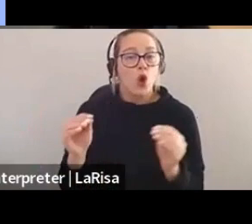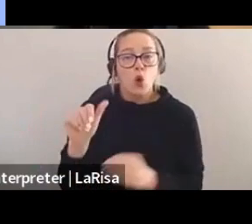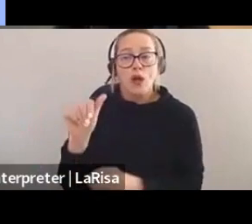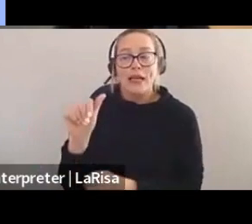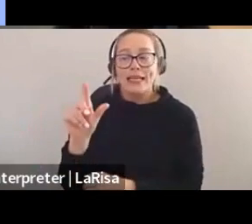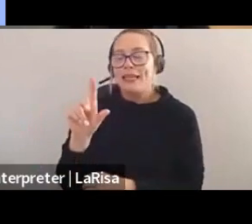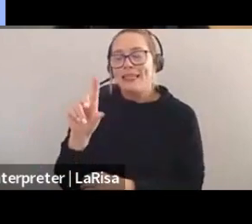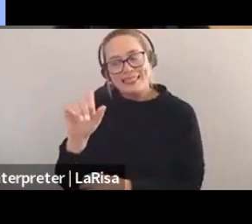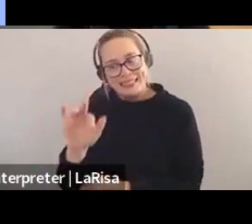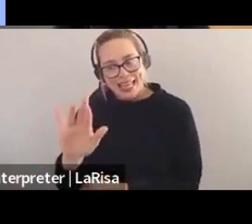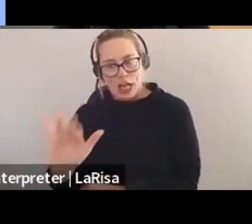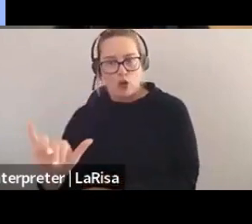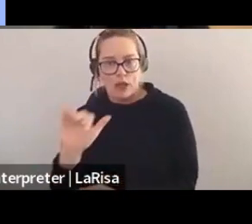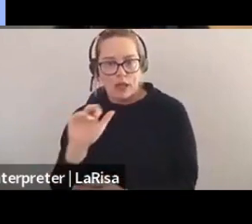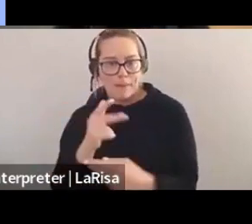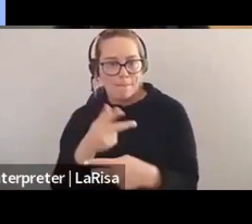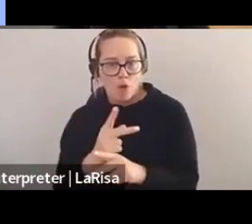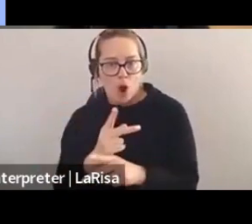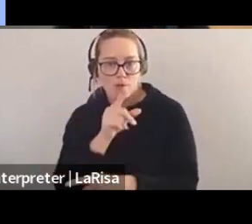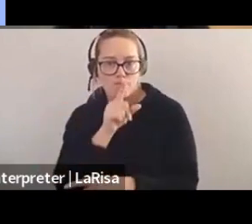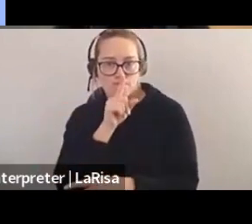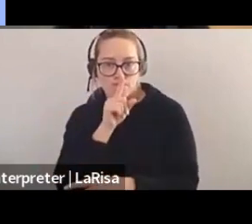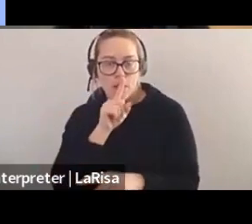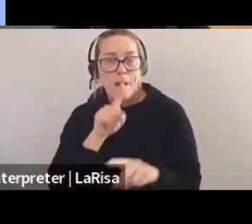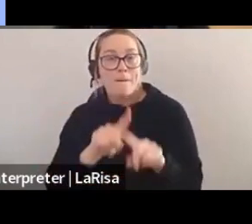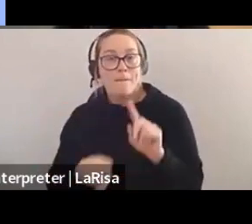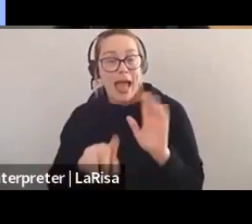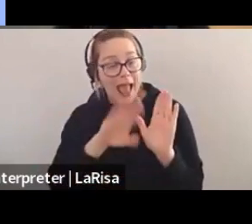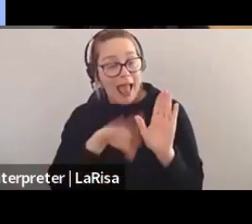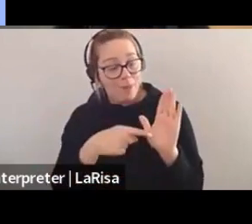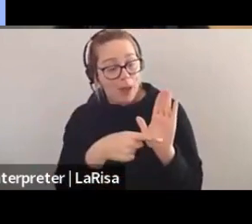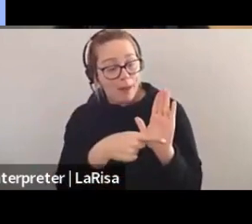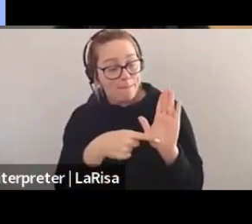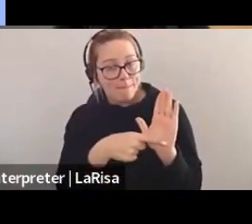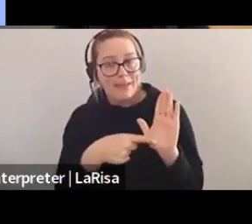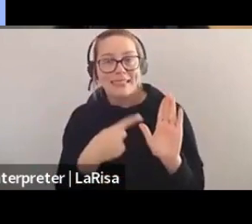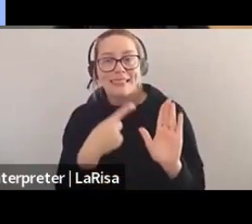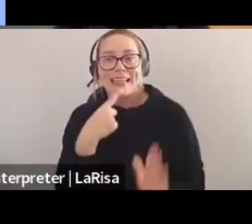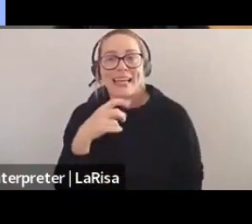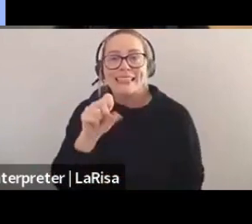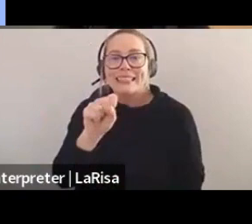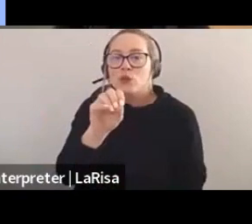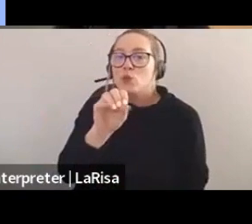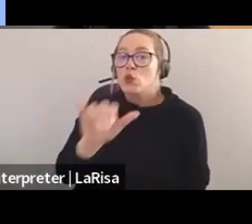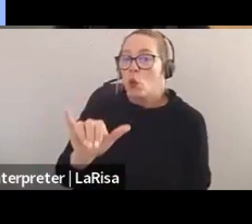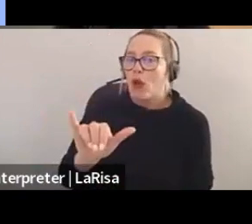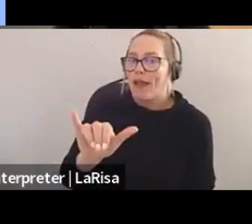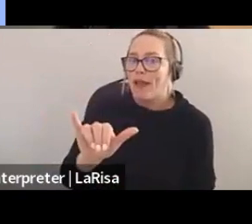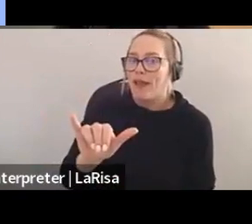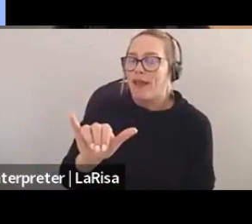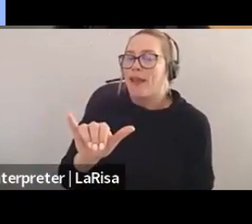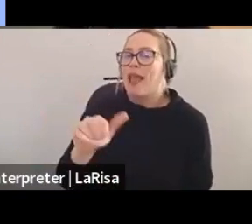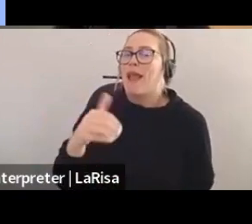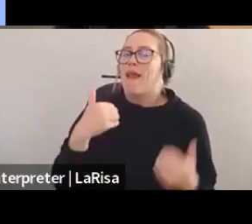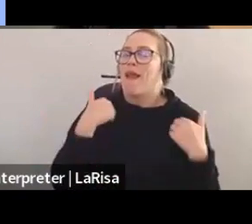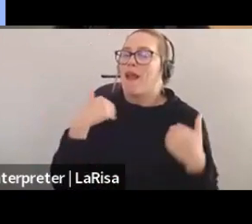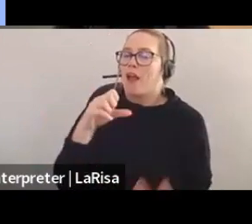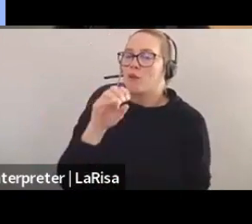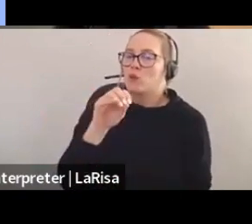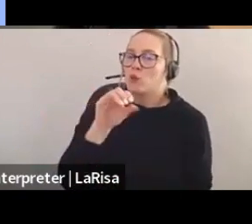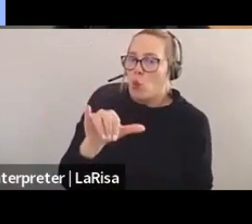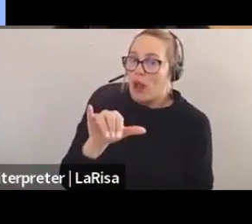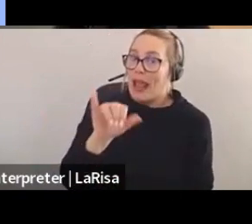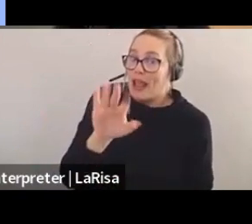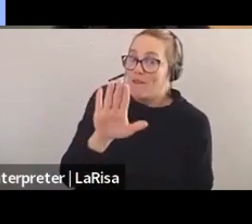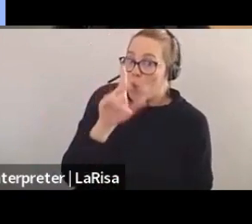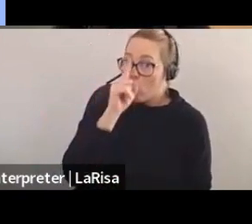no dairy listed or any dairy products, and then at the end it says contains soy. So if you have a soy allergy, that's